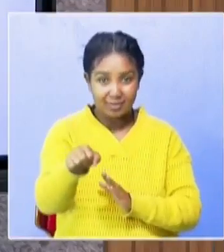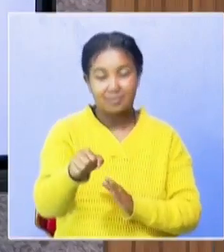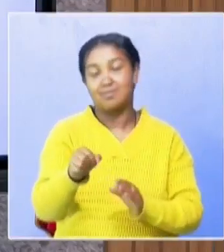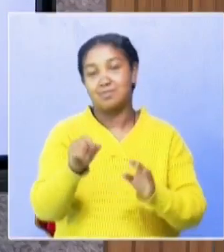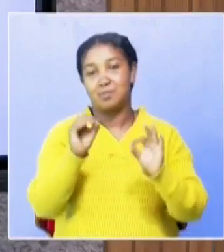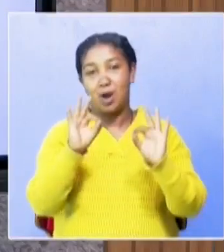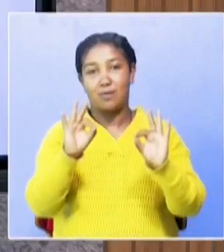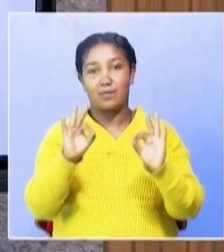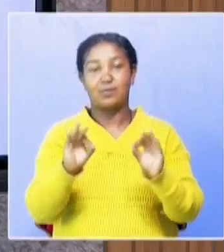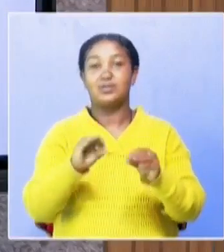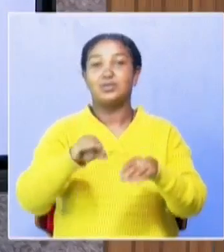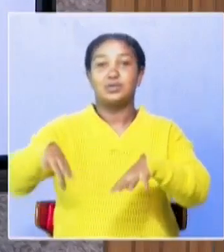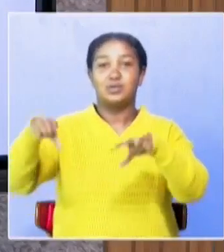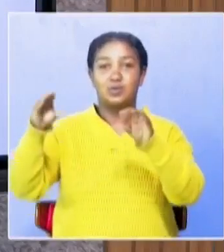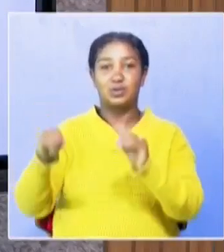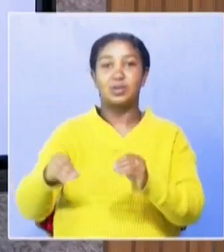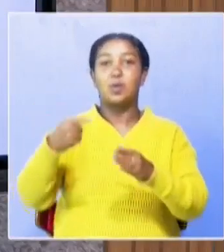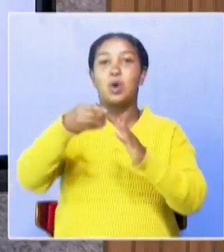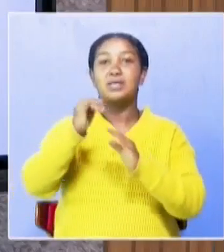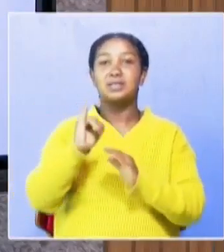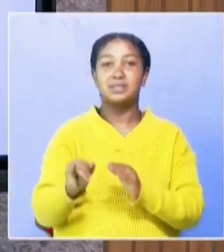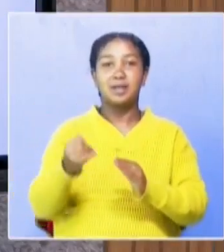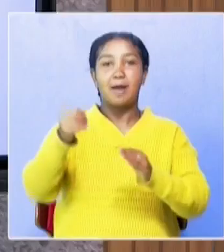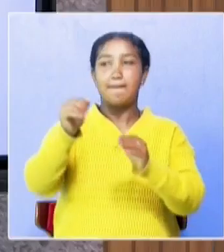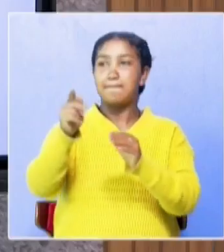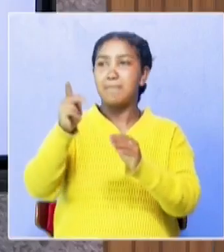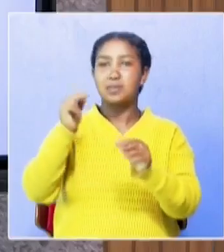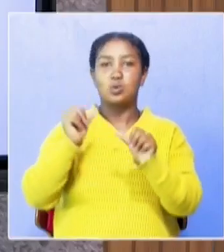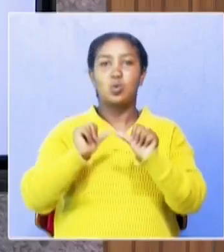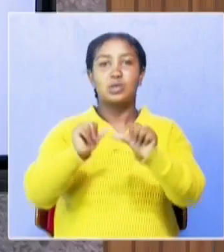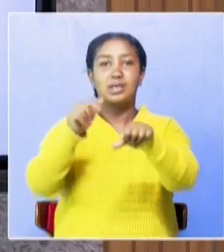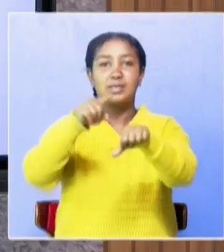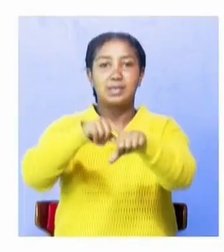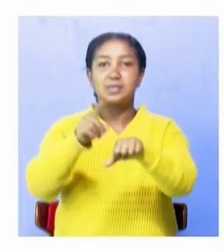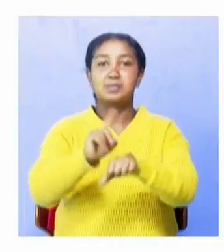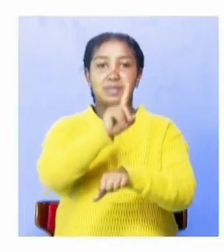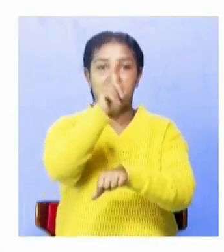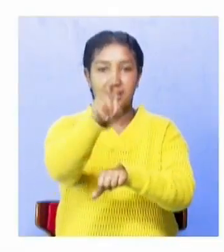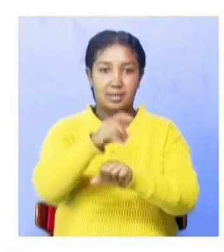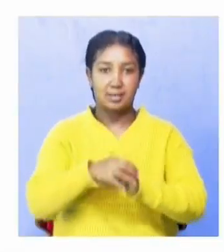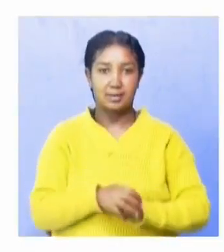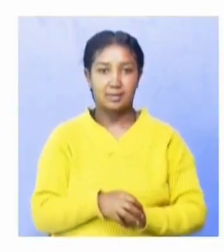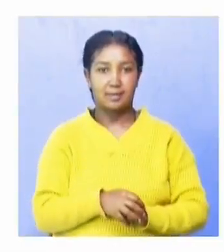Bravo. So, students, what is past continuous tense means?